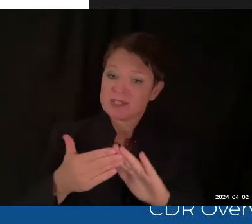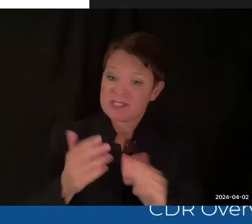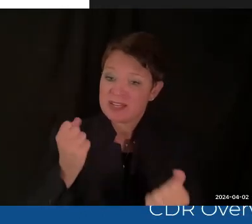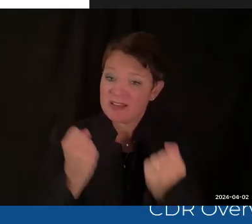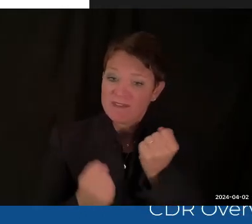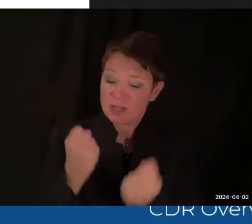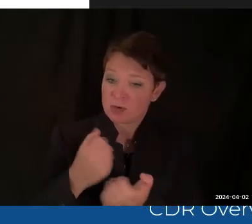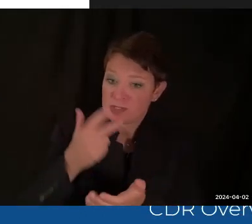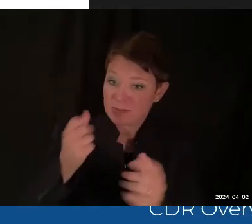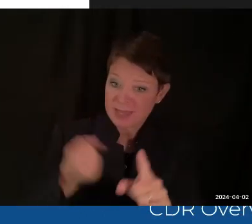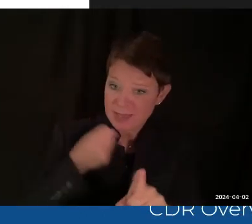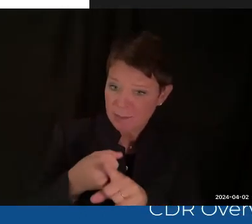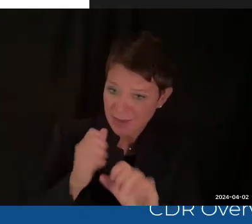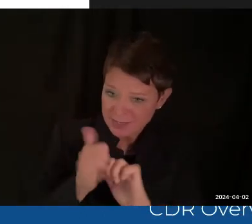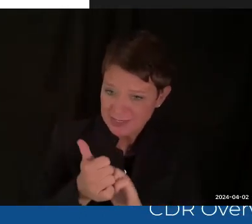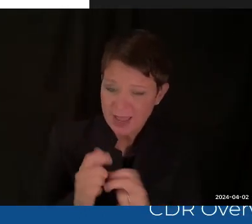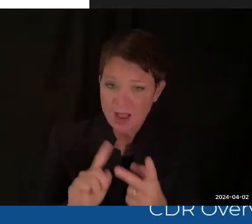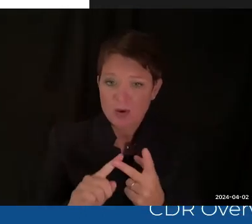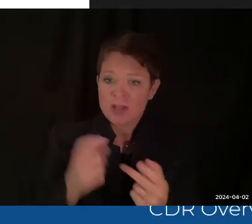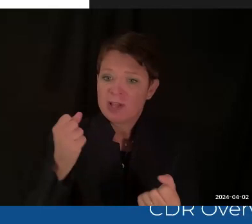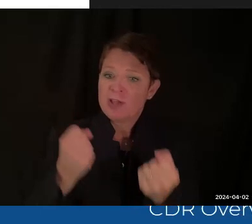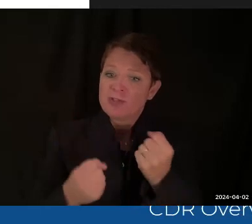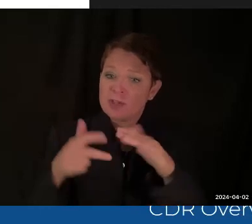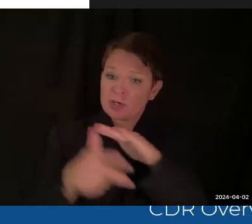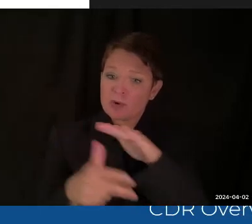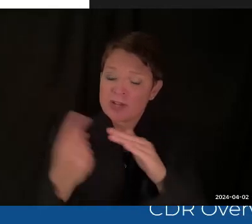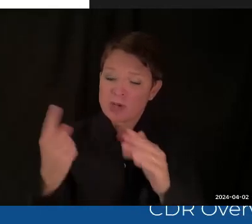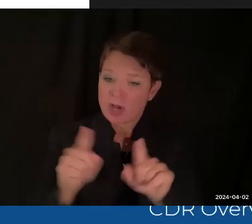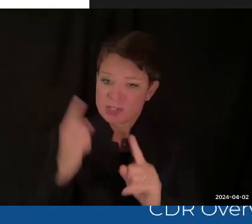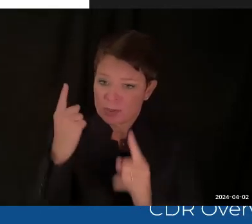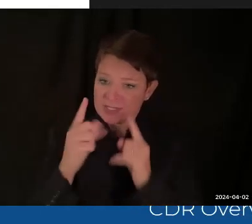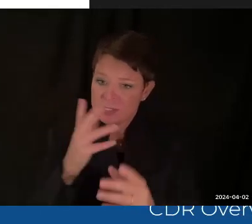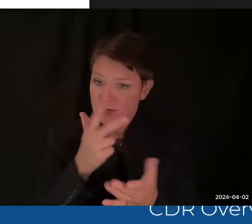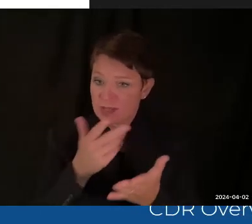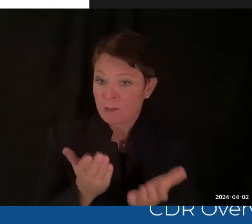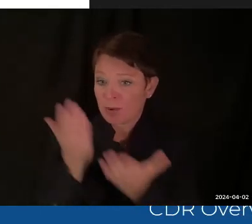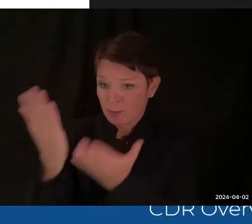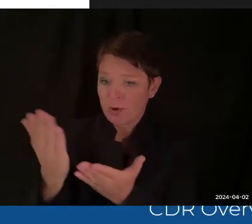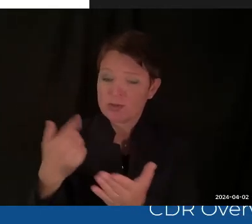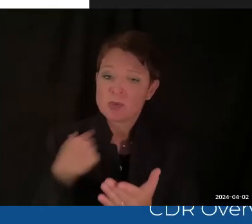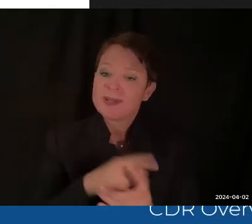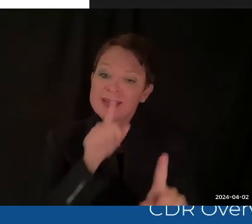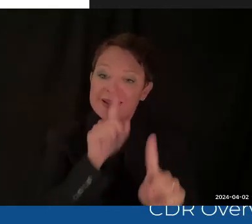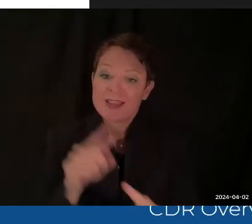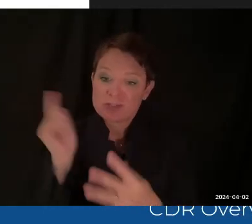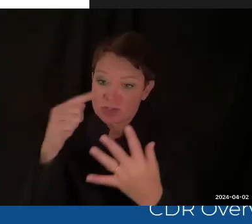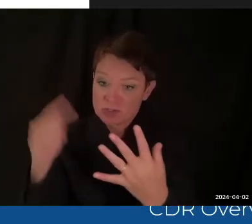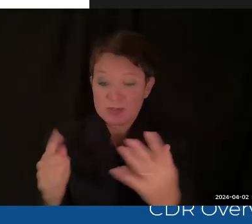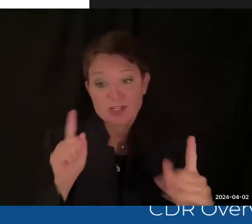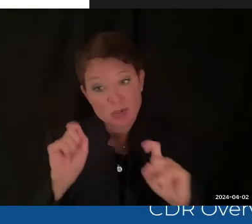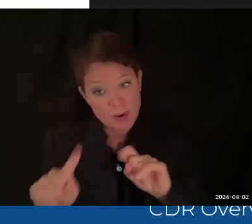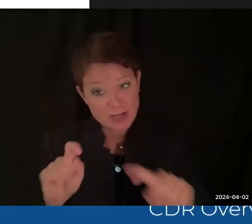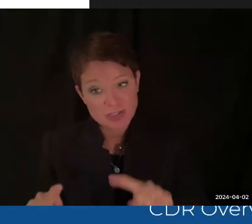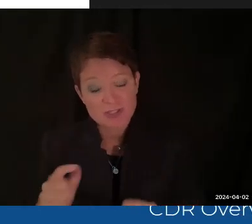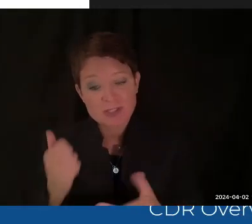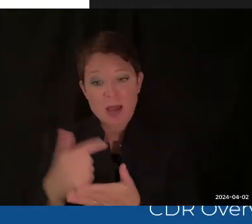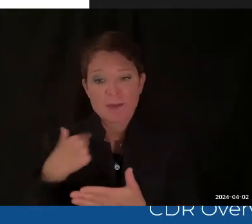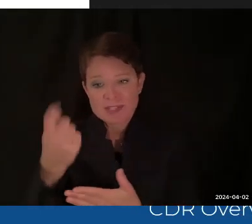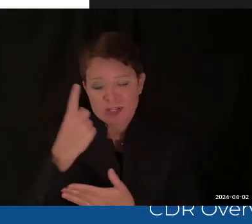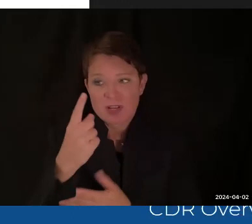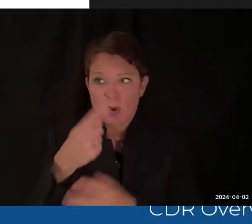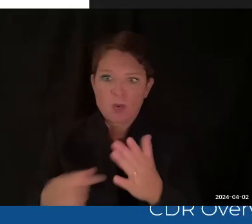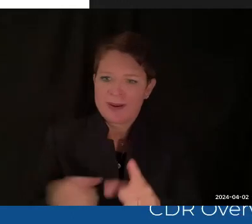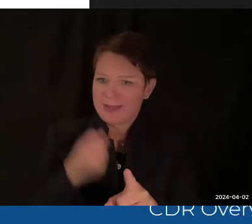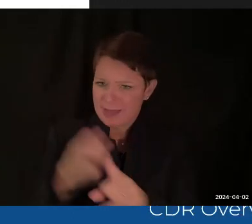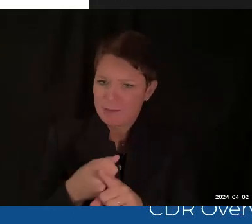be impacted? Those garages are also being considered in the proposal, so we really need answers to these questions to understand what sort of